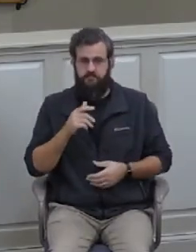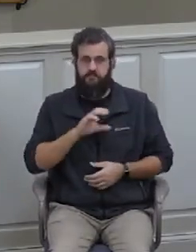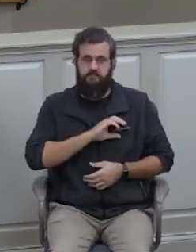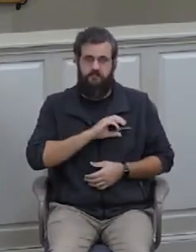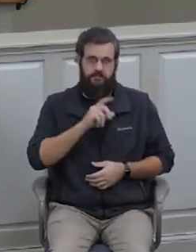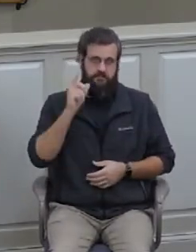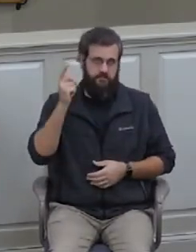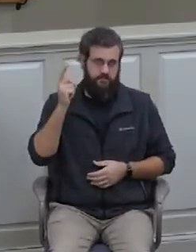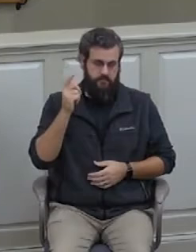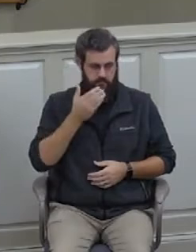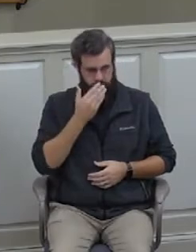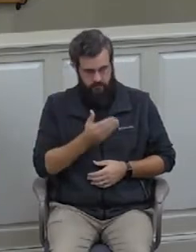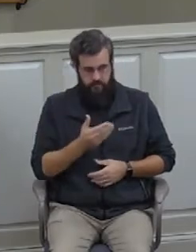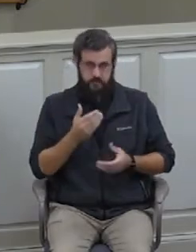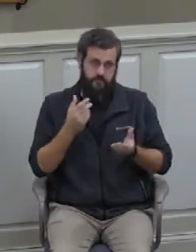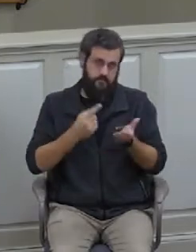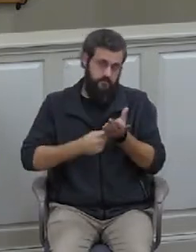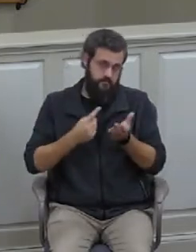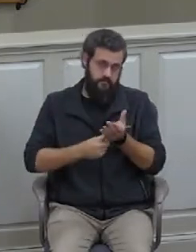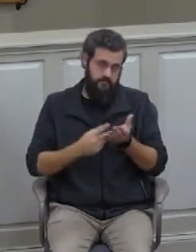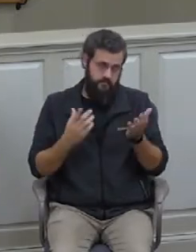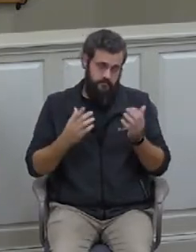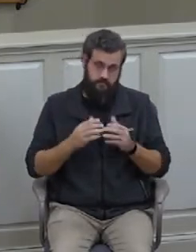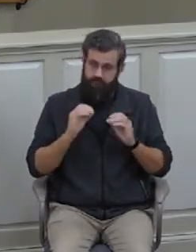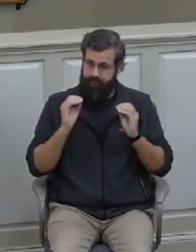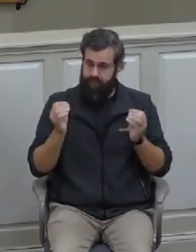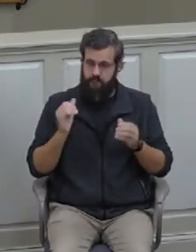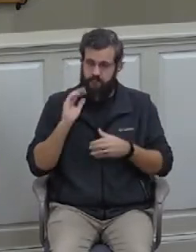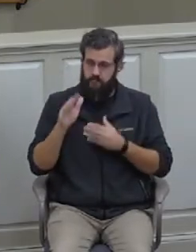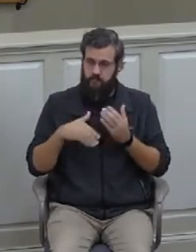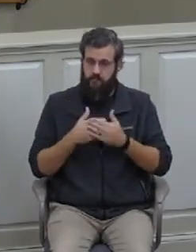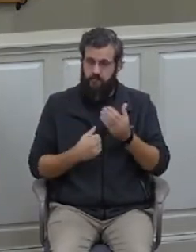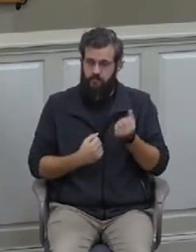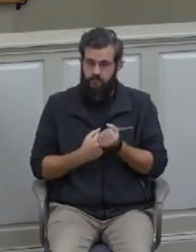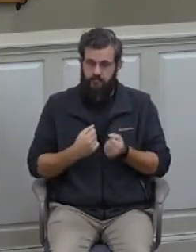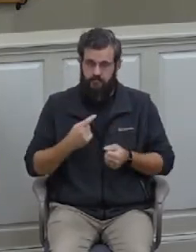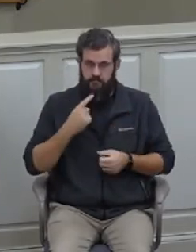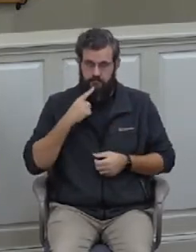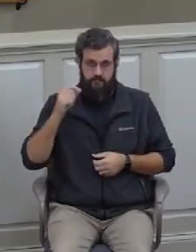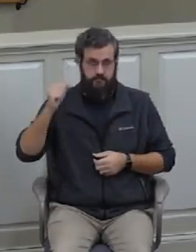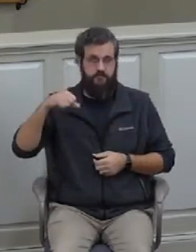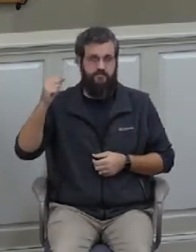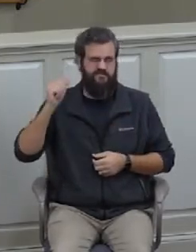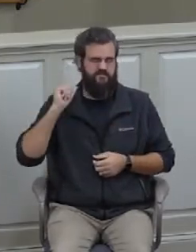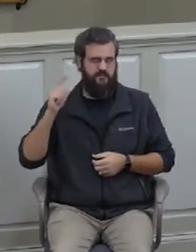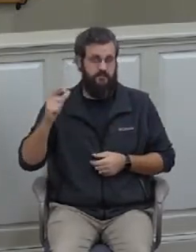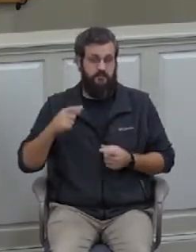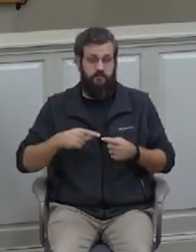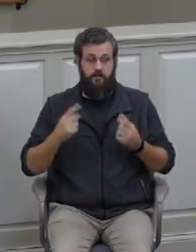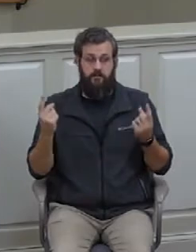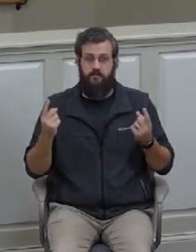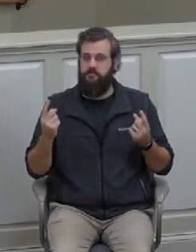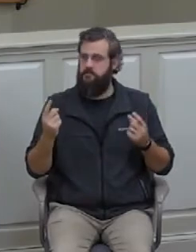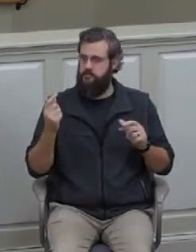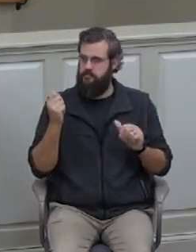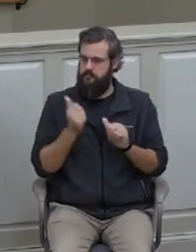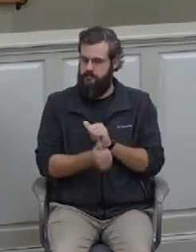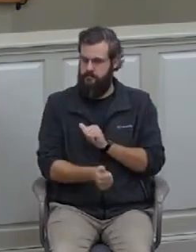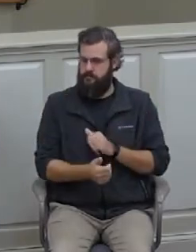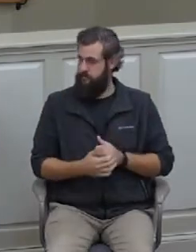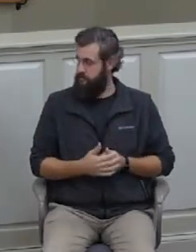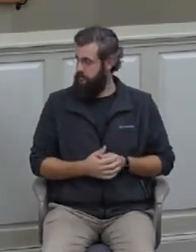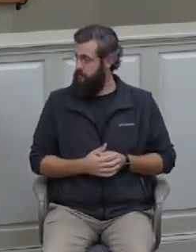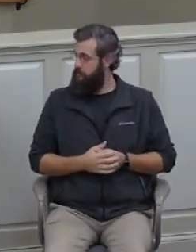sir. Discussion? Seeing none, all in favor of the motion, say aye. Aye. Opposed, like sign. Motion